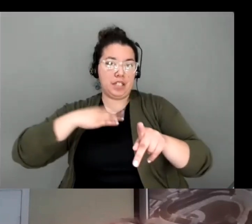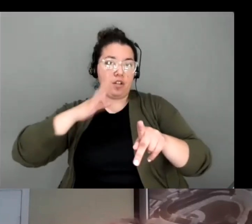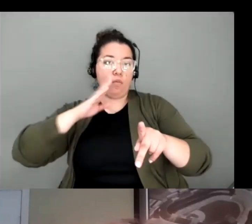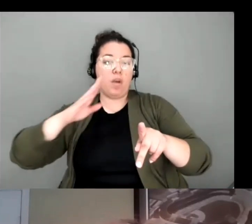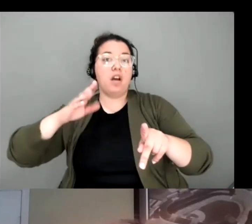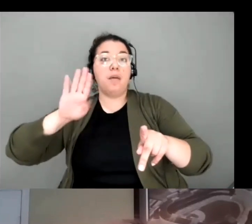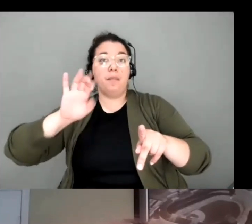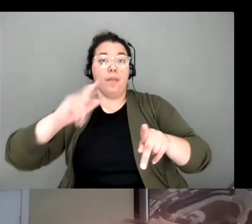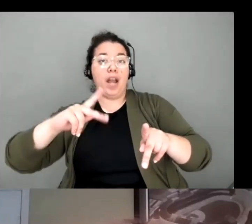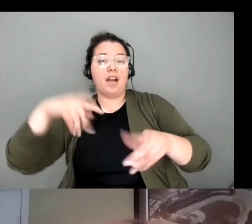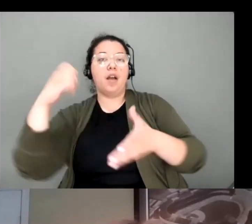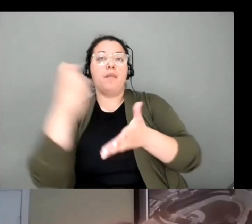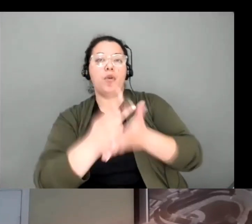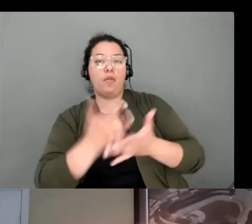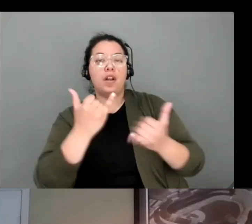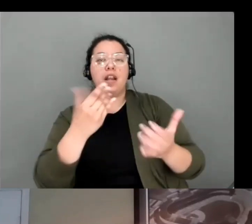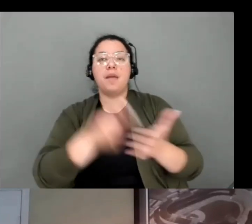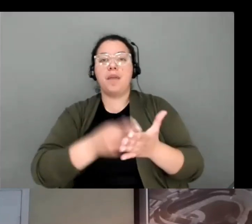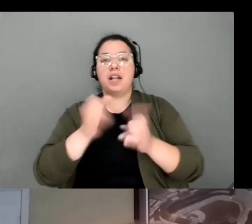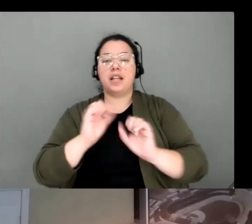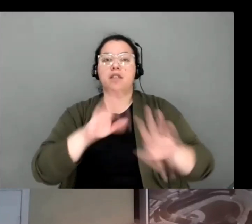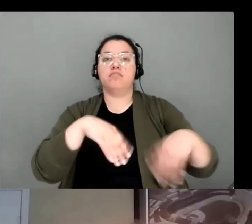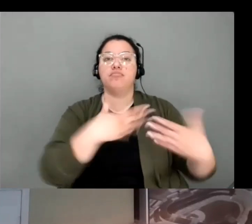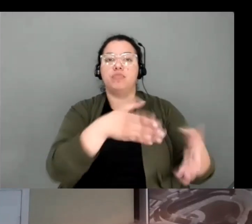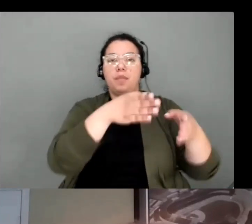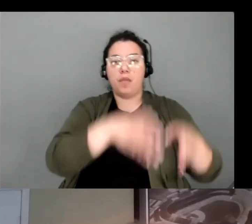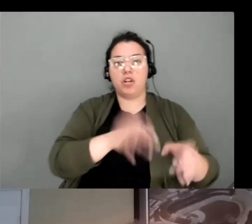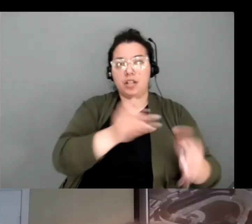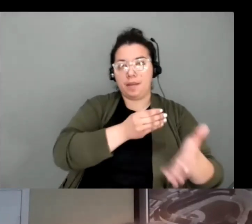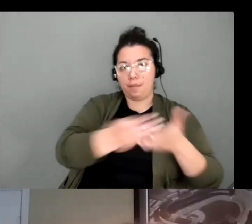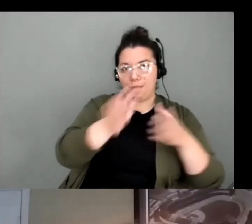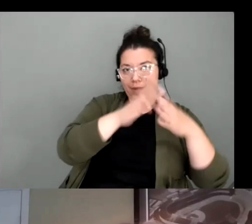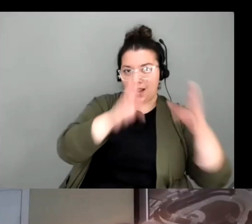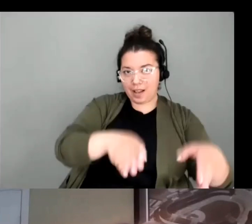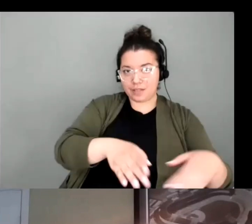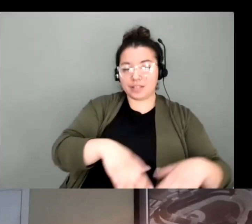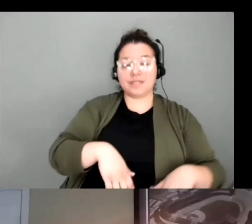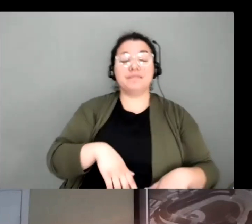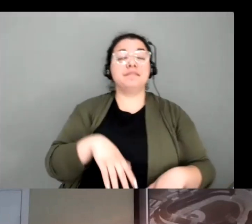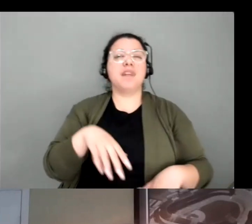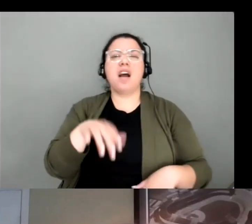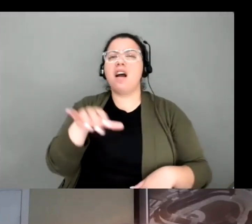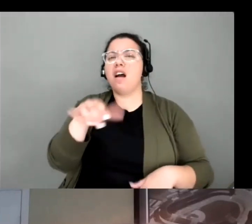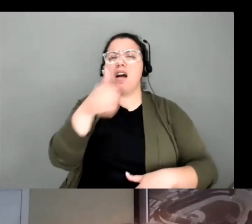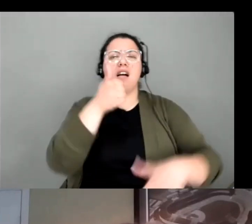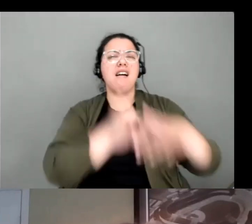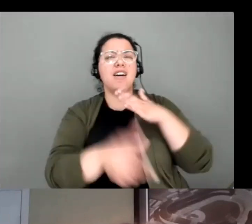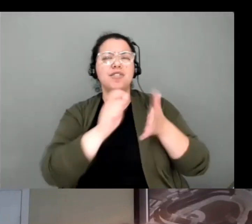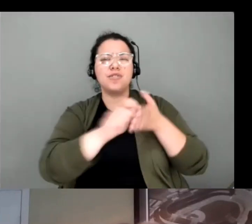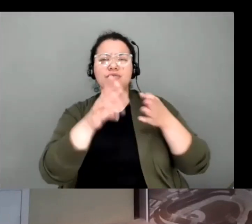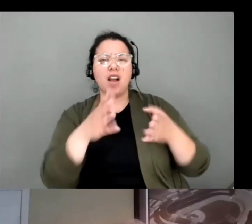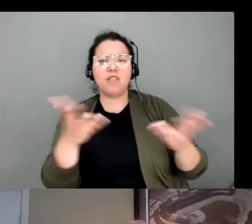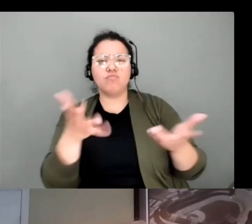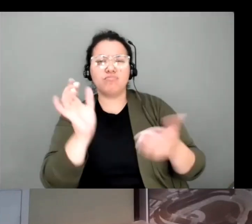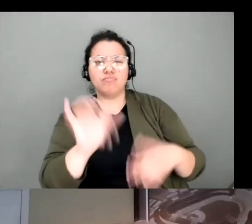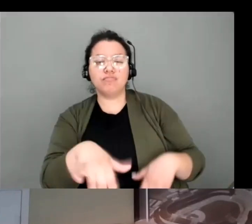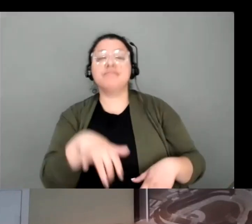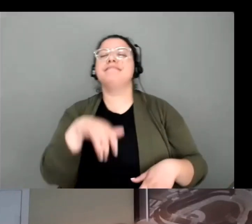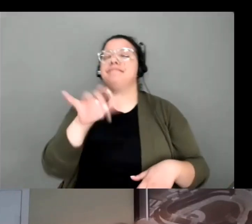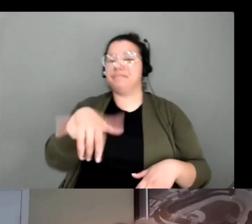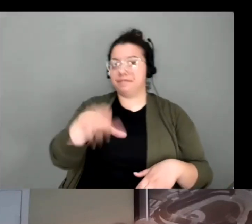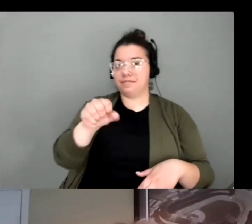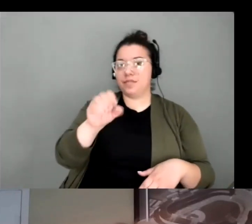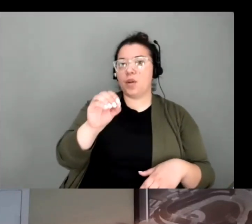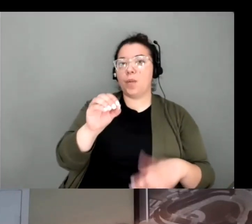house. And what is an underwriter? An underwriter is another step in the process. In the mortgage, you always see your loan